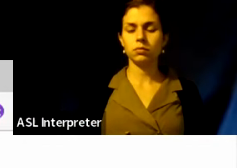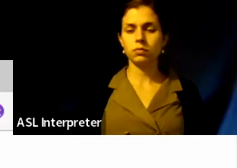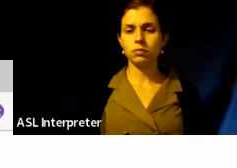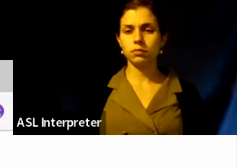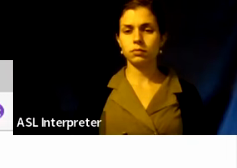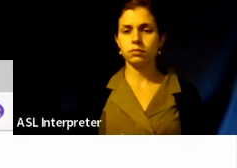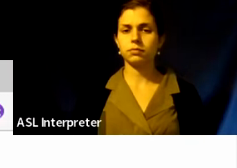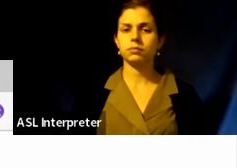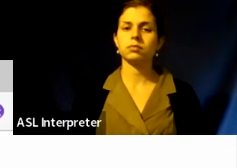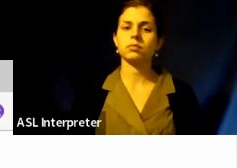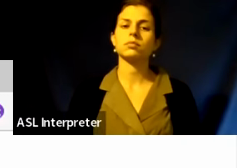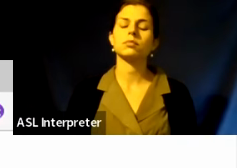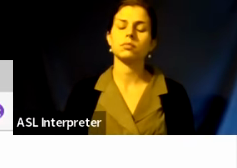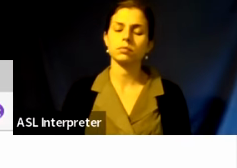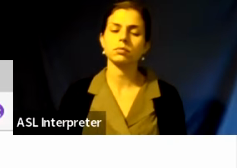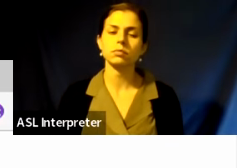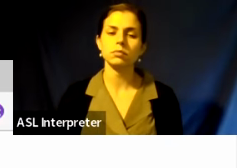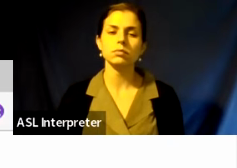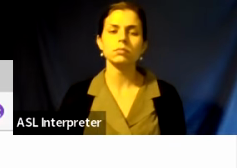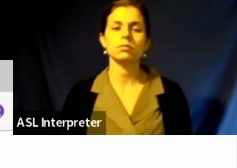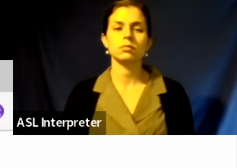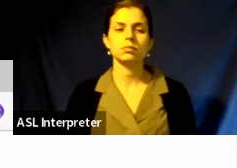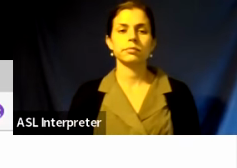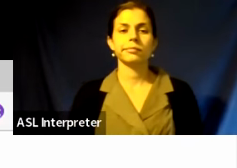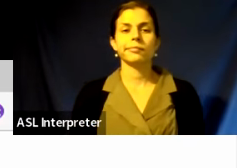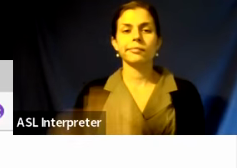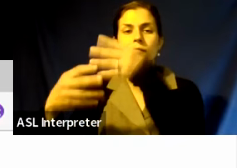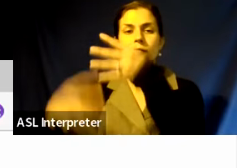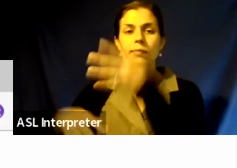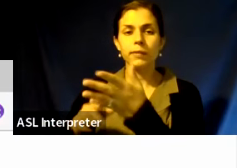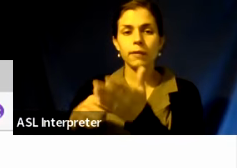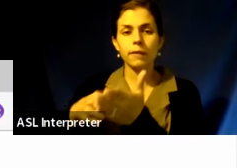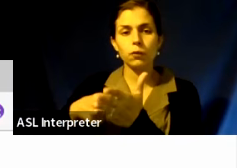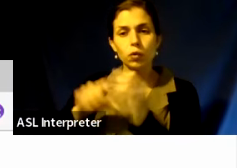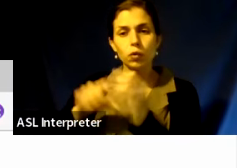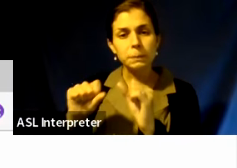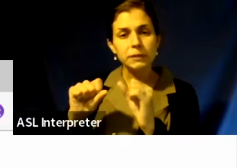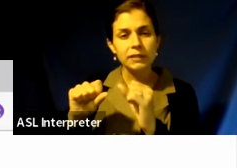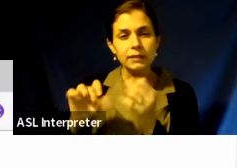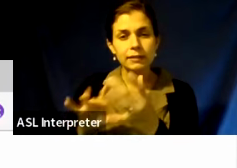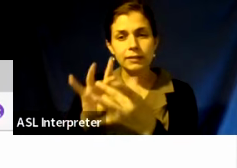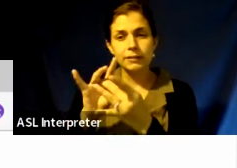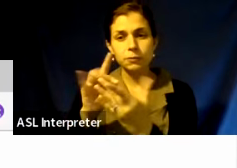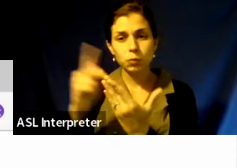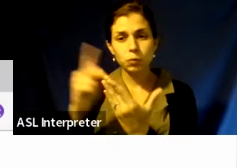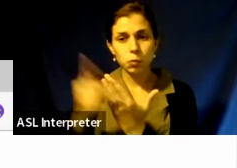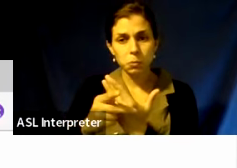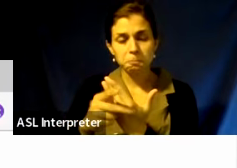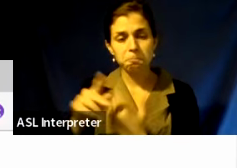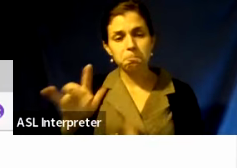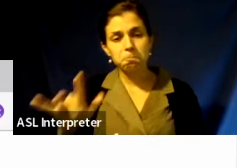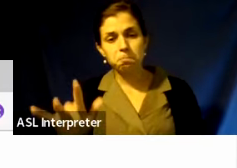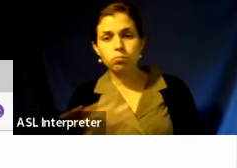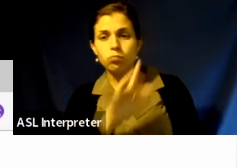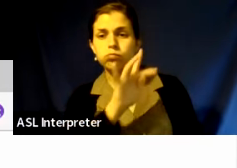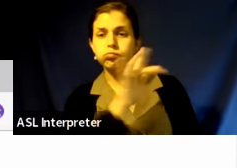including our affordability connectivity program survey. So you can come out here and click on this option and it'll take you to